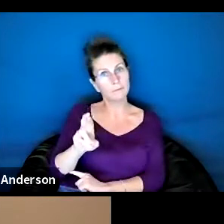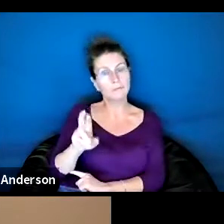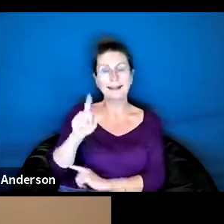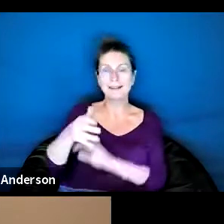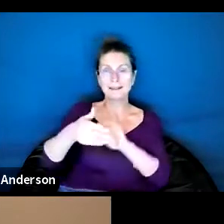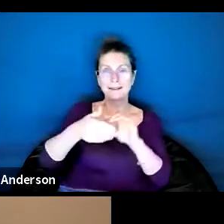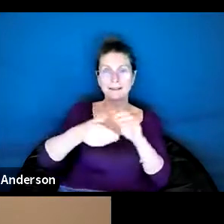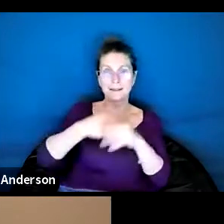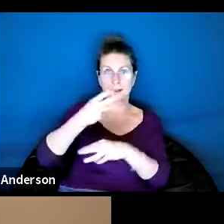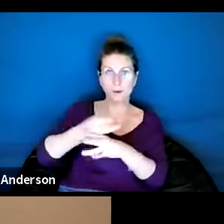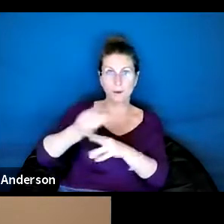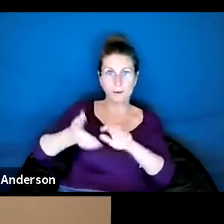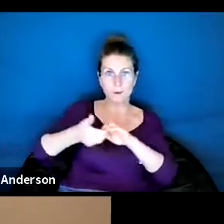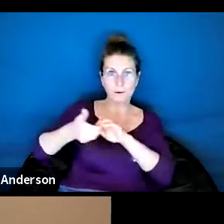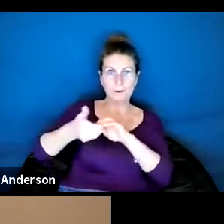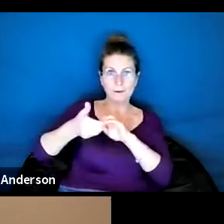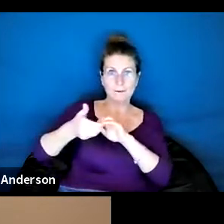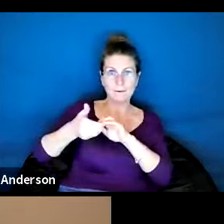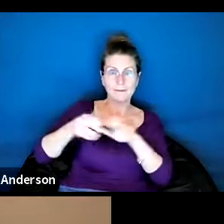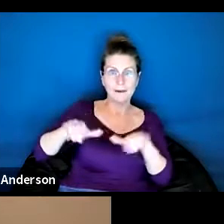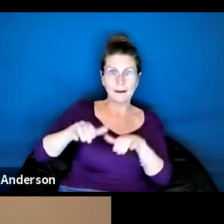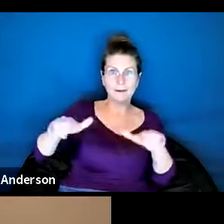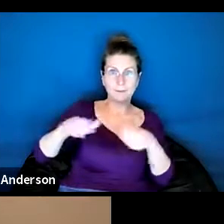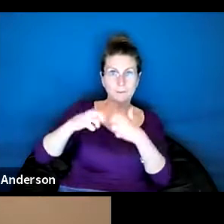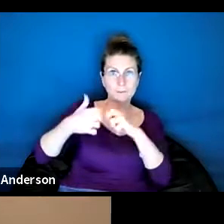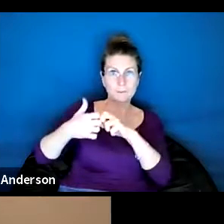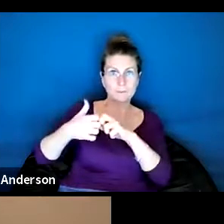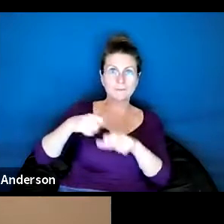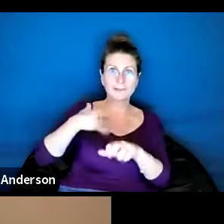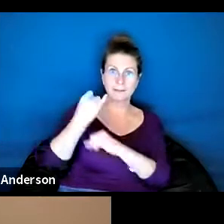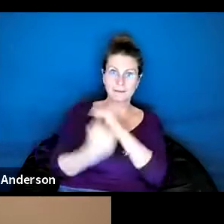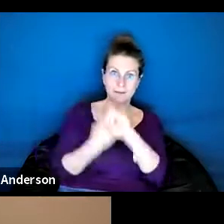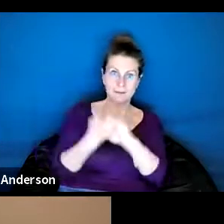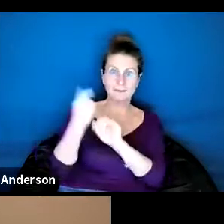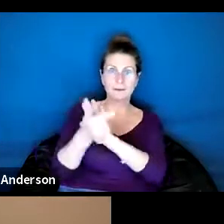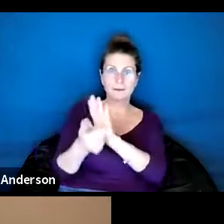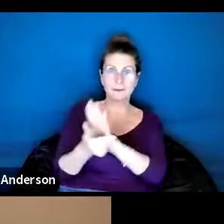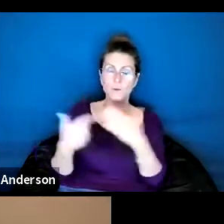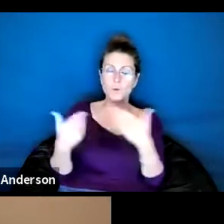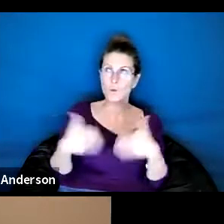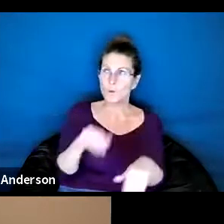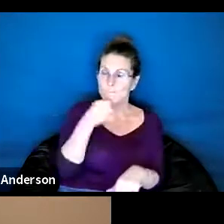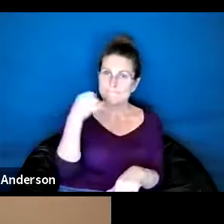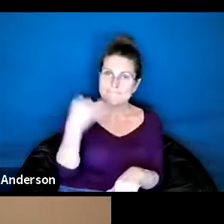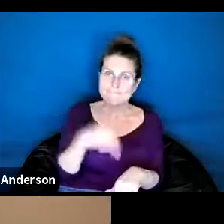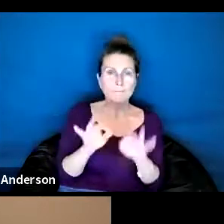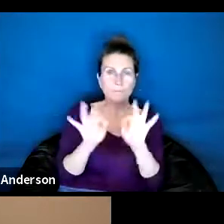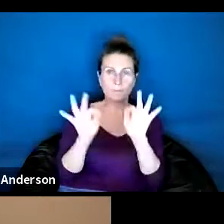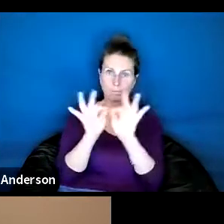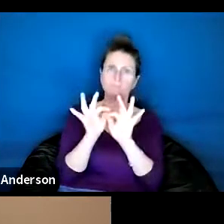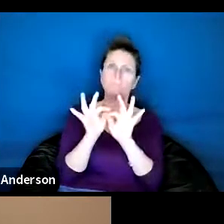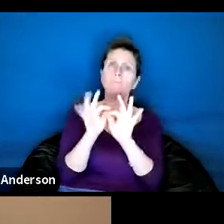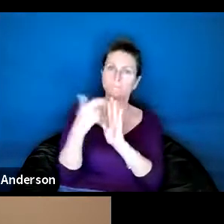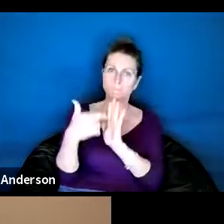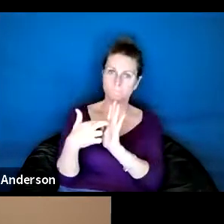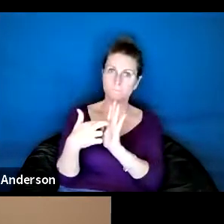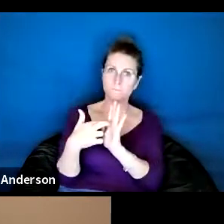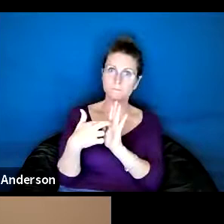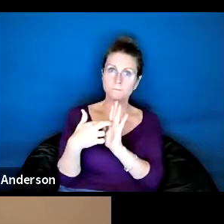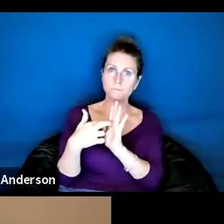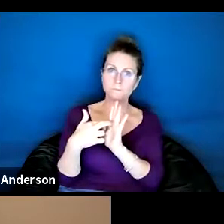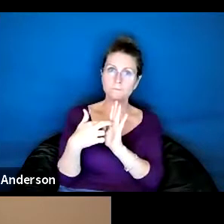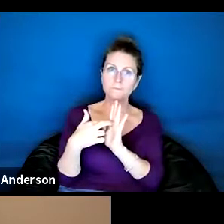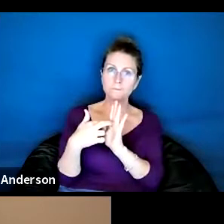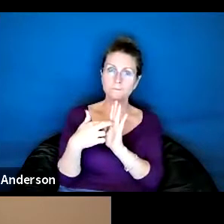action problems we face, I think international law has an extremely important role to play. And hopefully in the coming years, we'll be